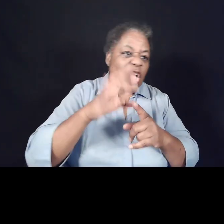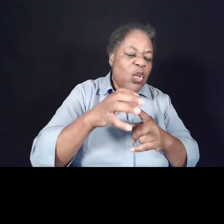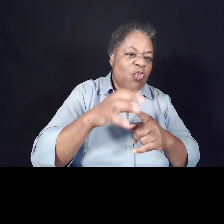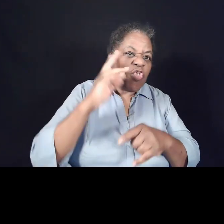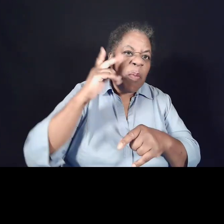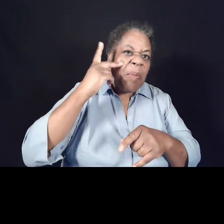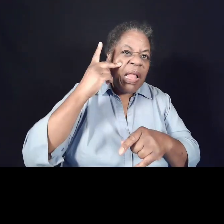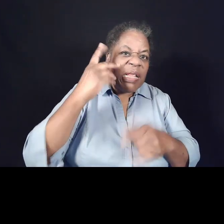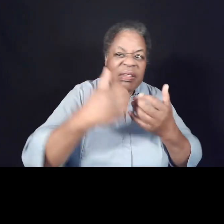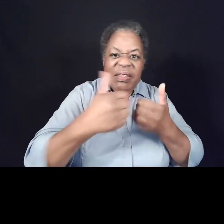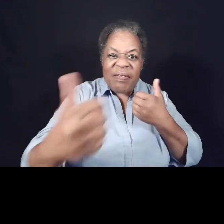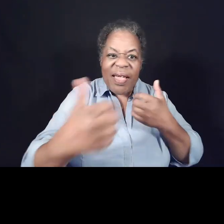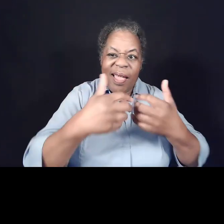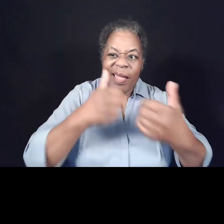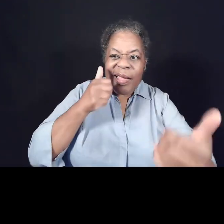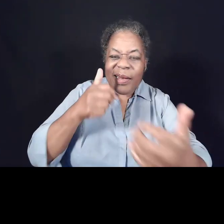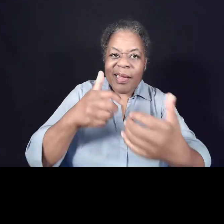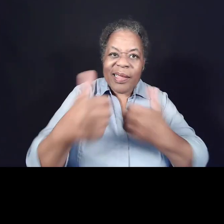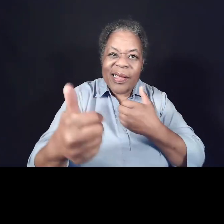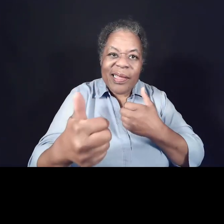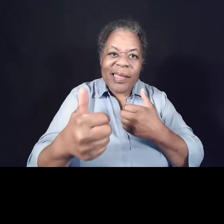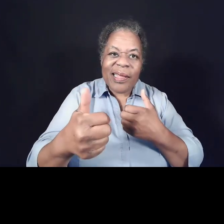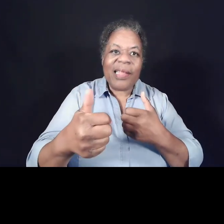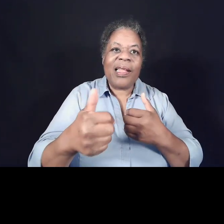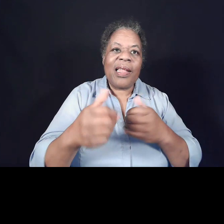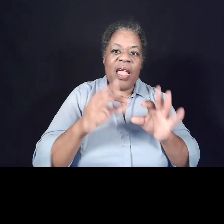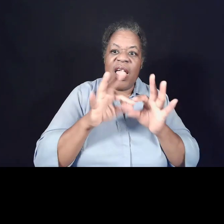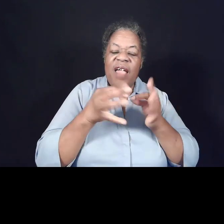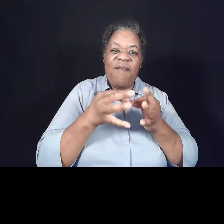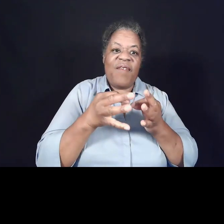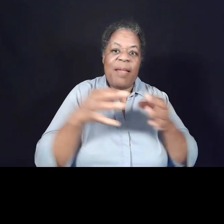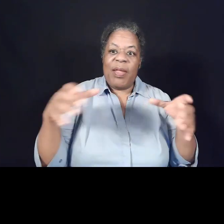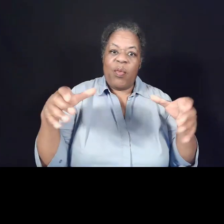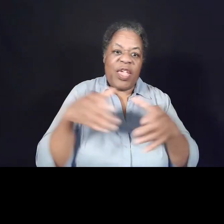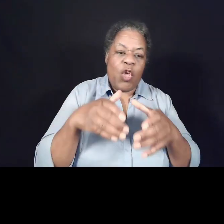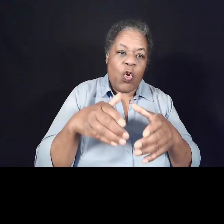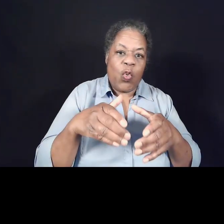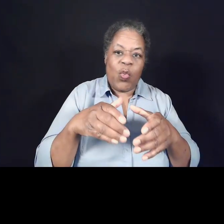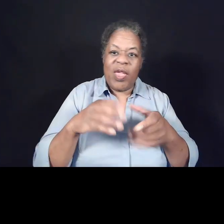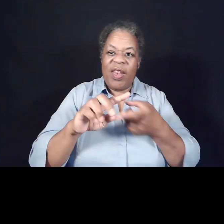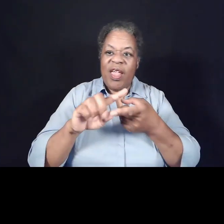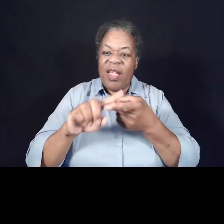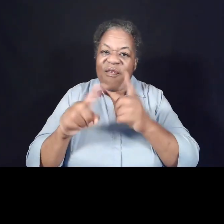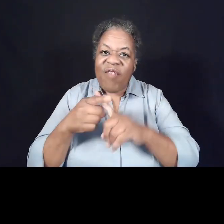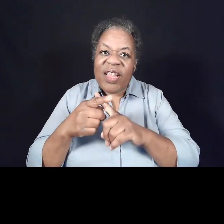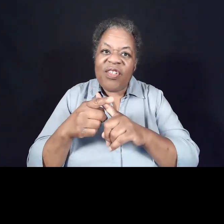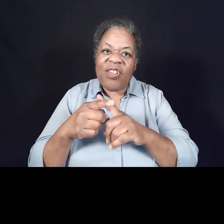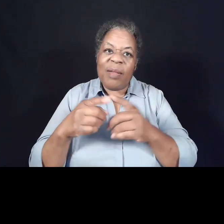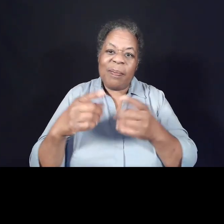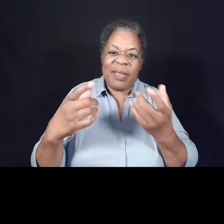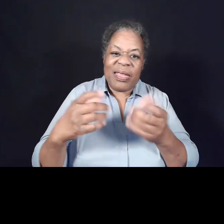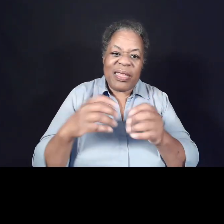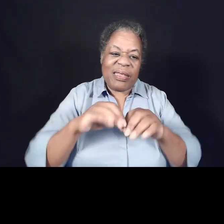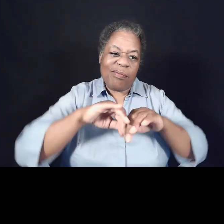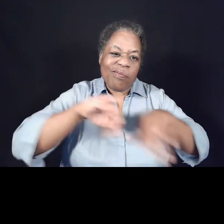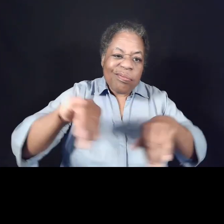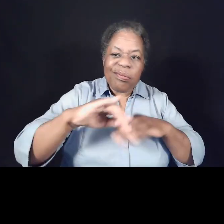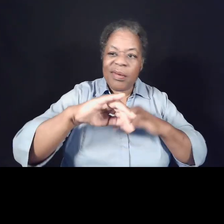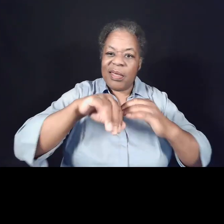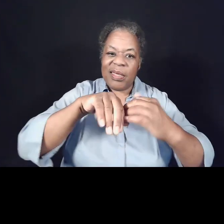us, disrupting family reunions, straining friendships, forcing us into camps and tribes.